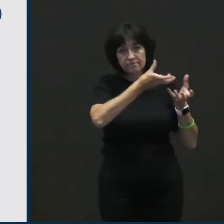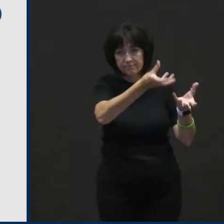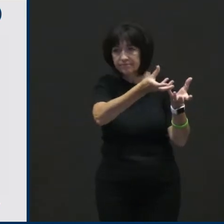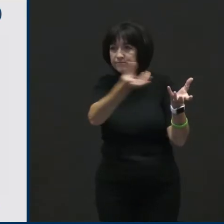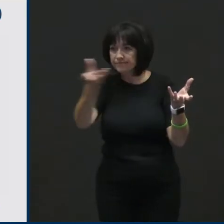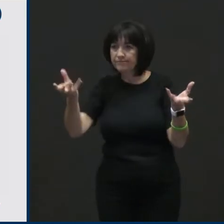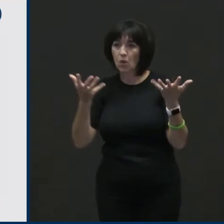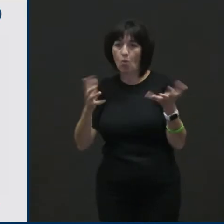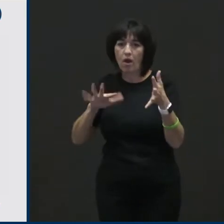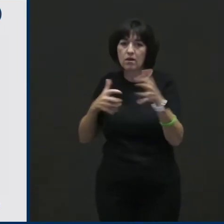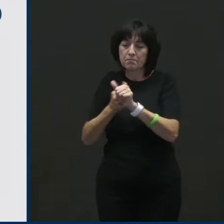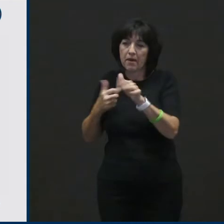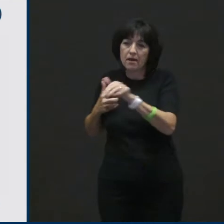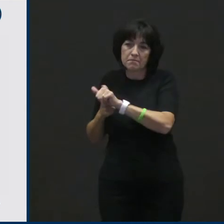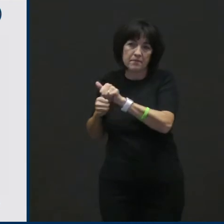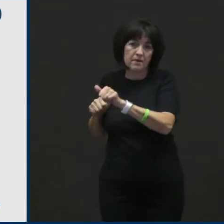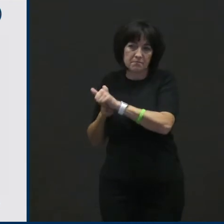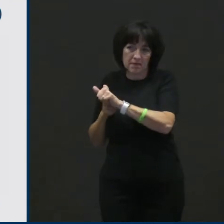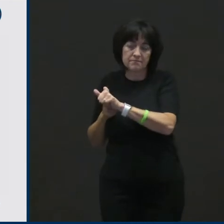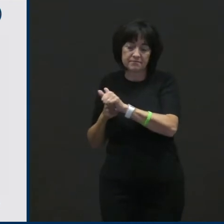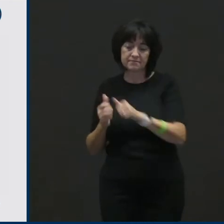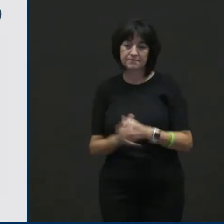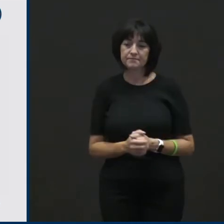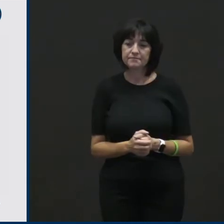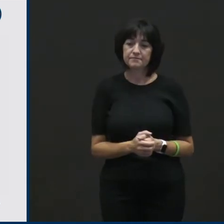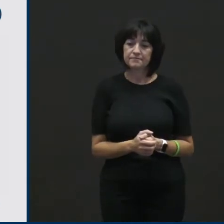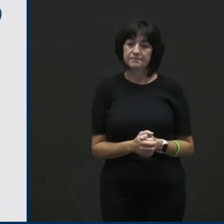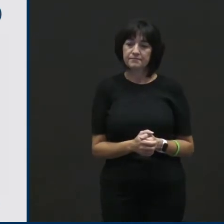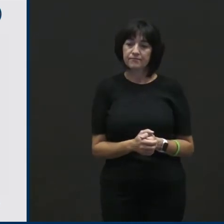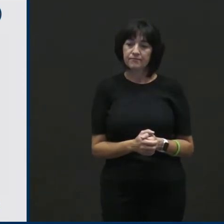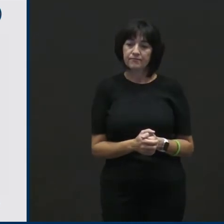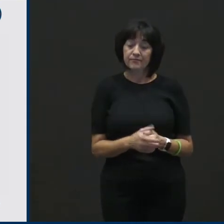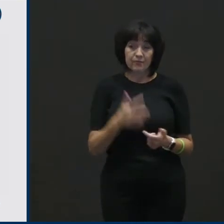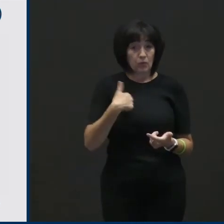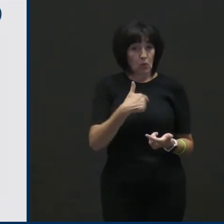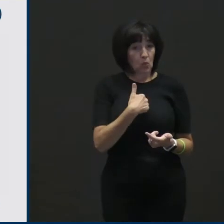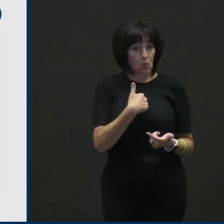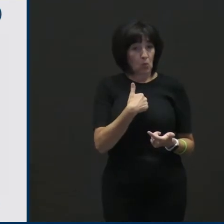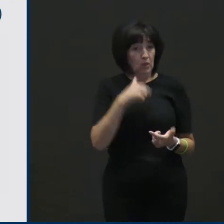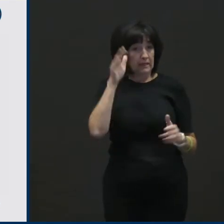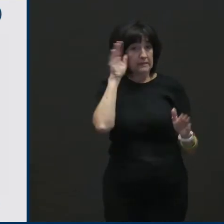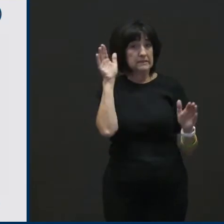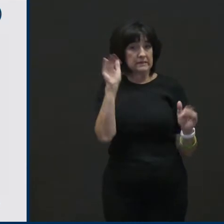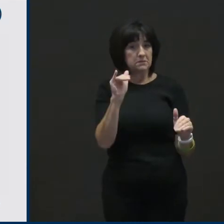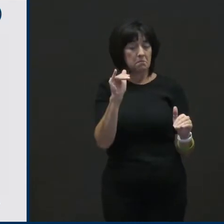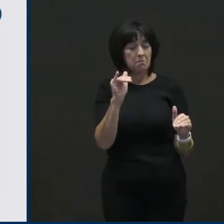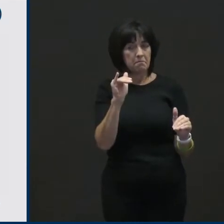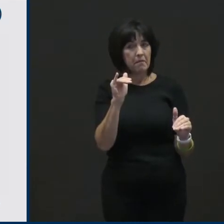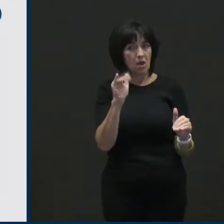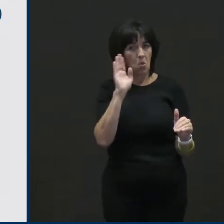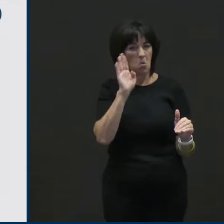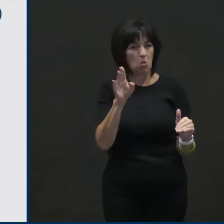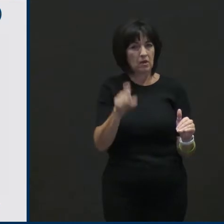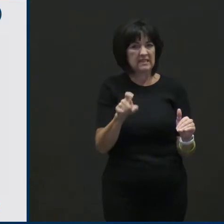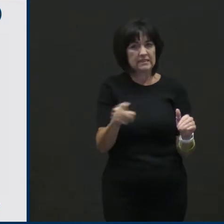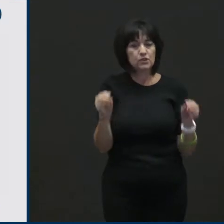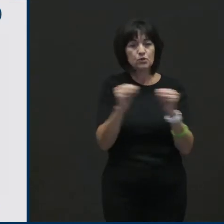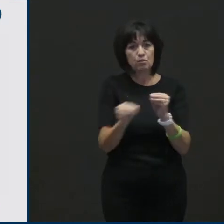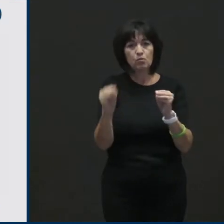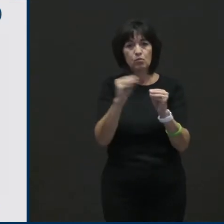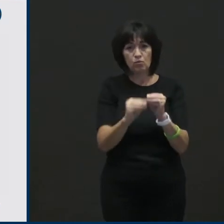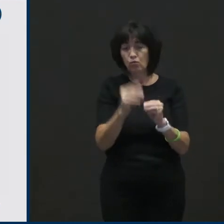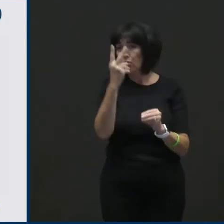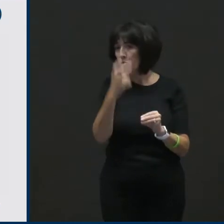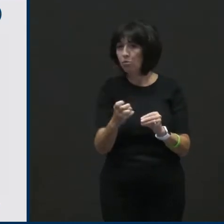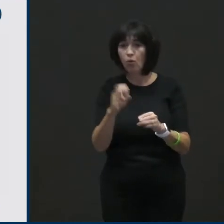of classes. And we're anticipating the need for more of this protective equipment, both in businesses